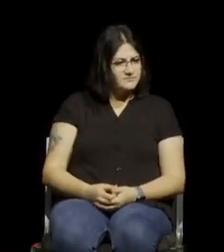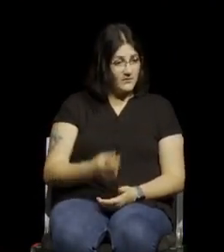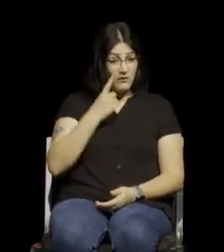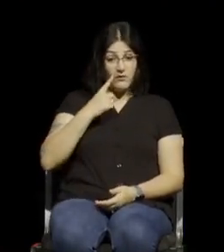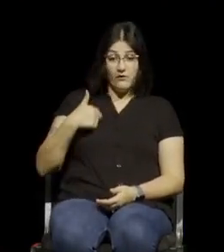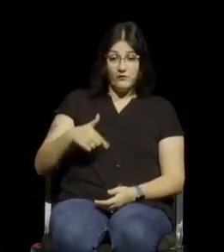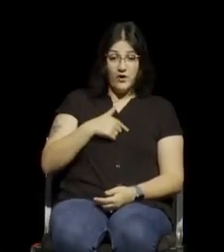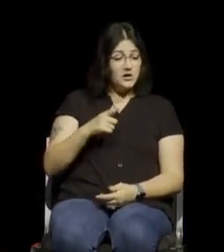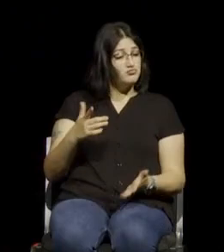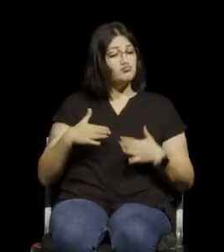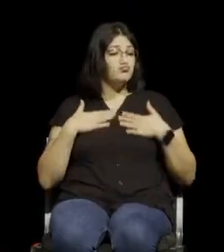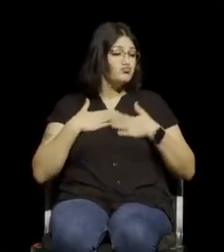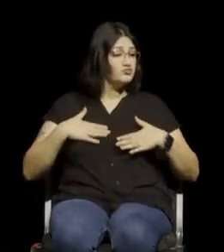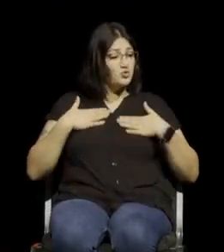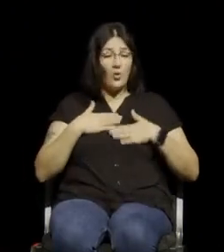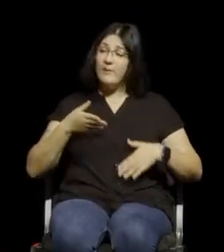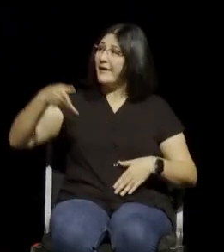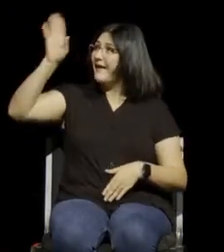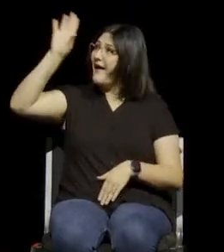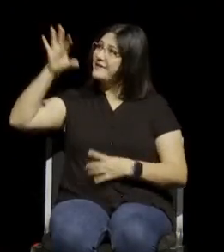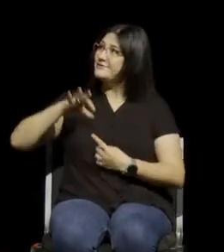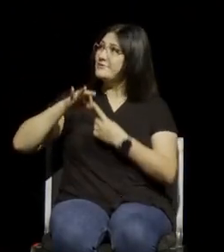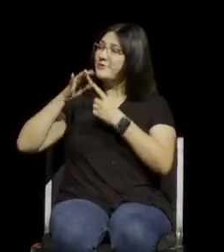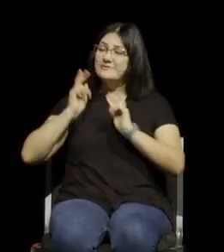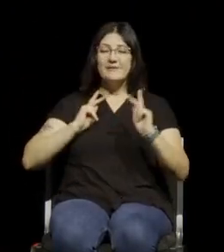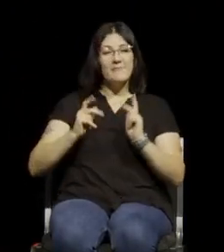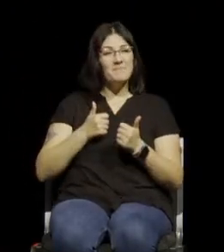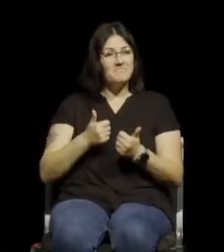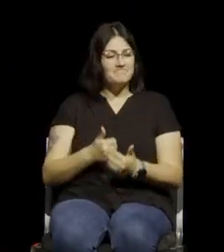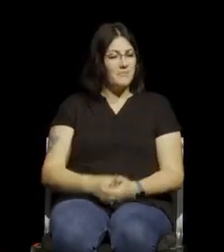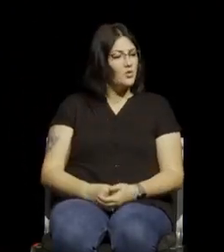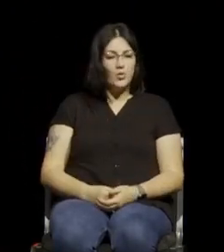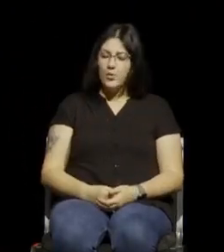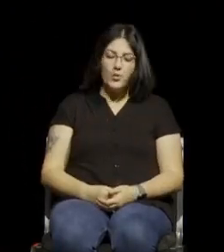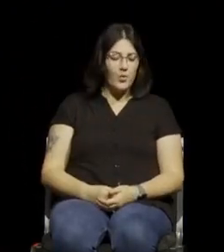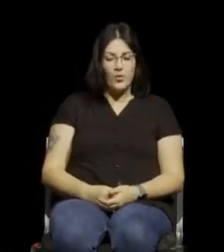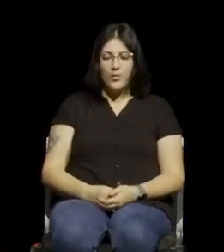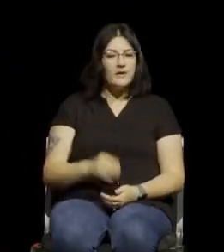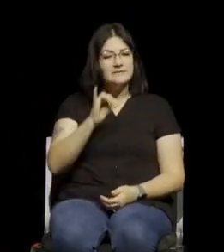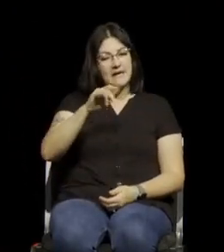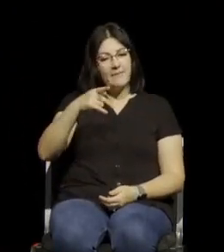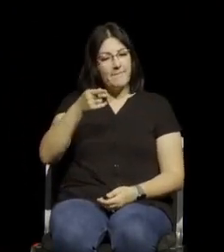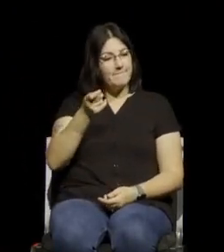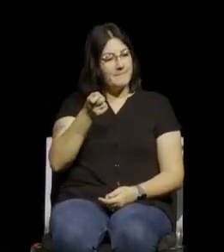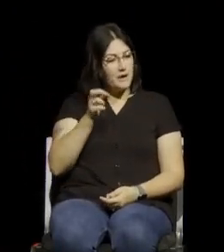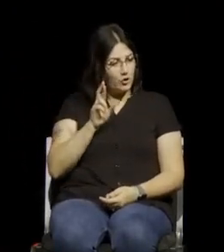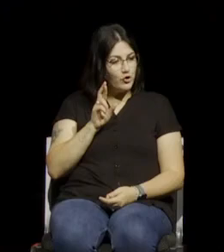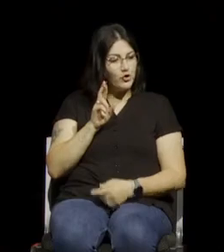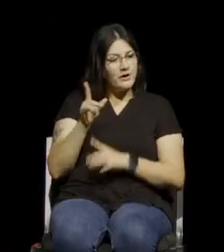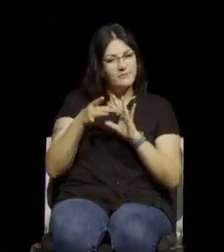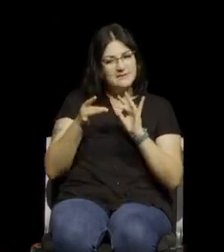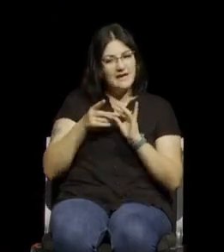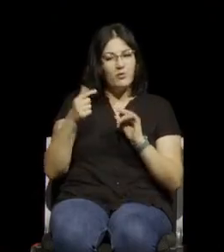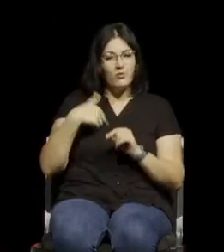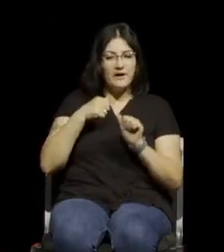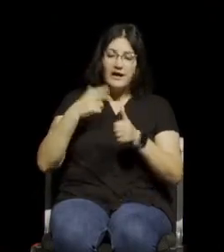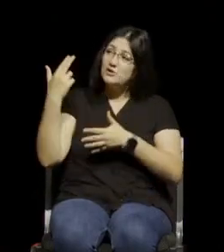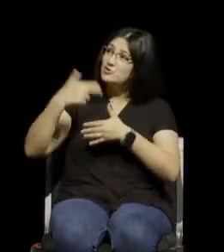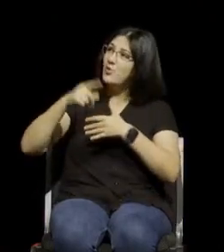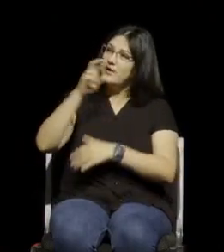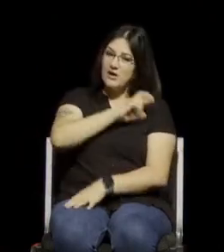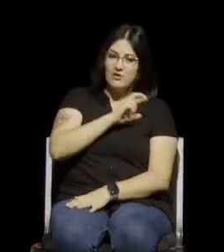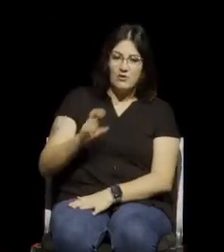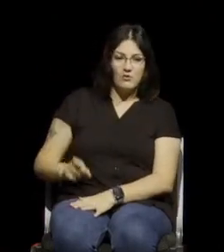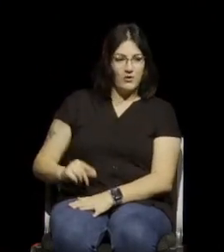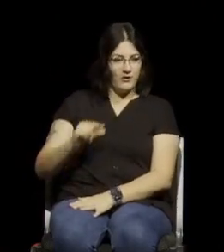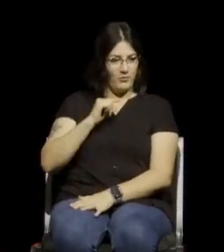we can just enjoy being God's chosen people, but no, as Peter would say, so that we can join in the royal